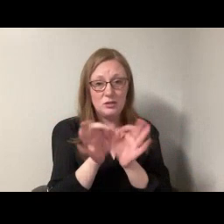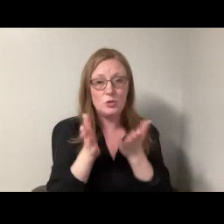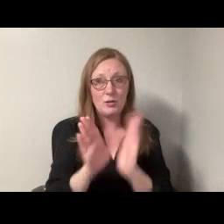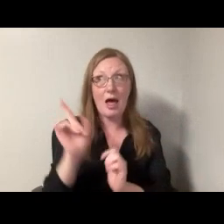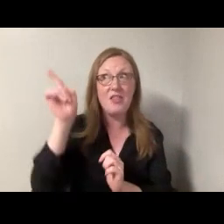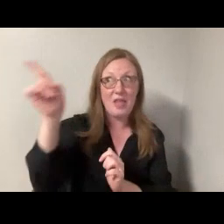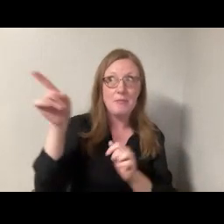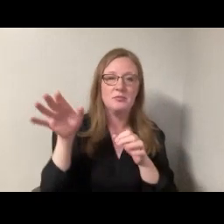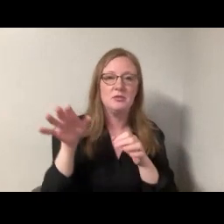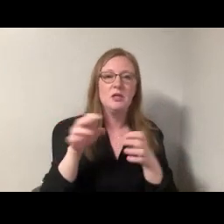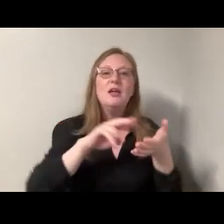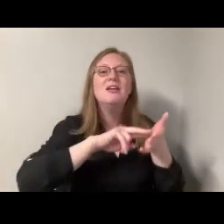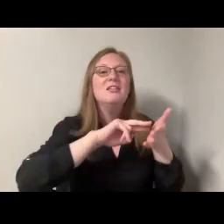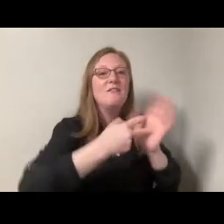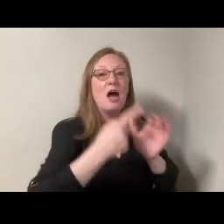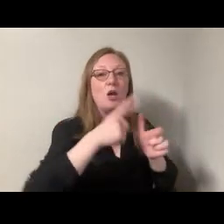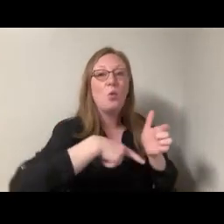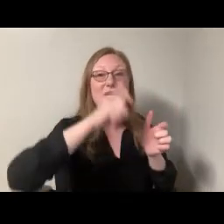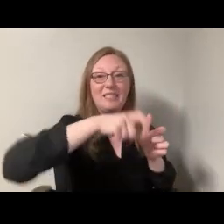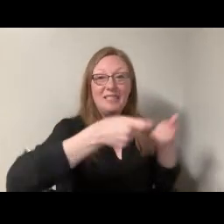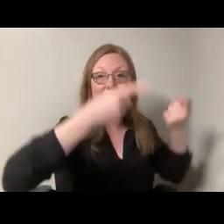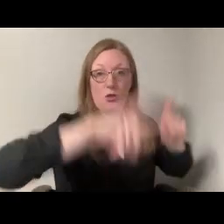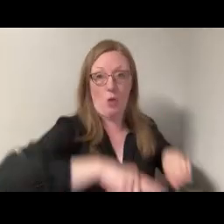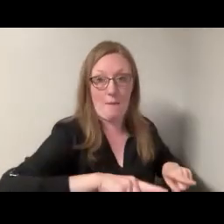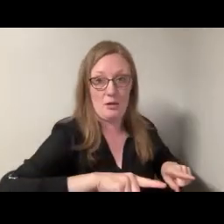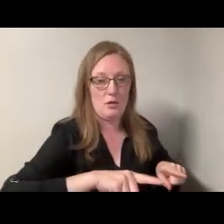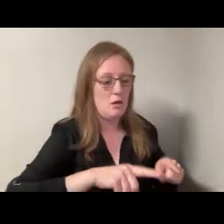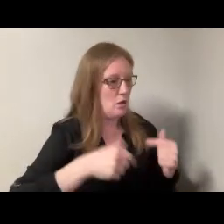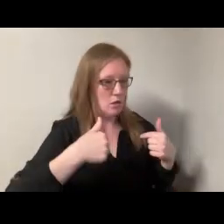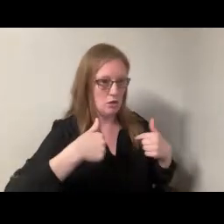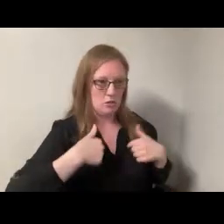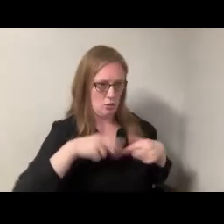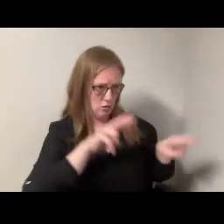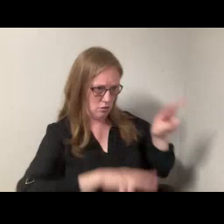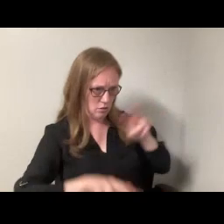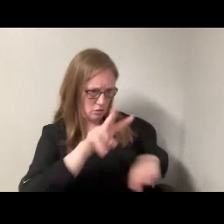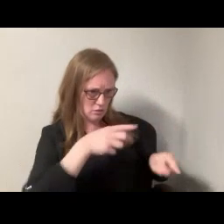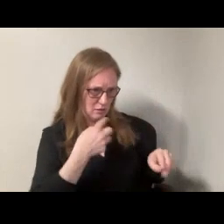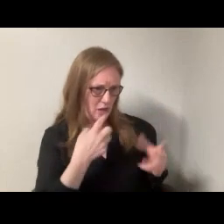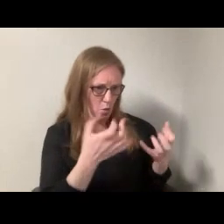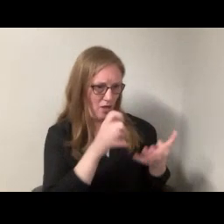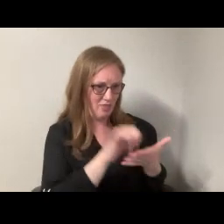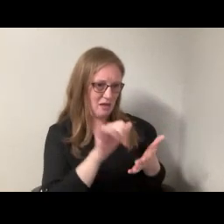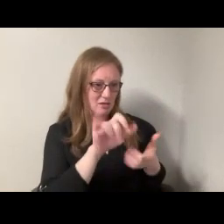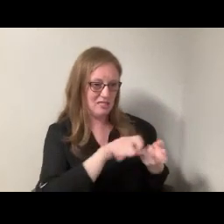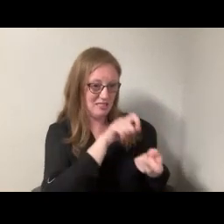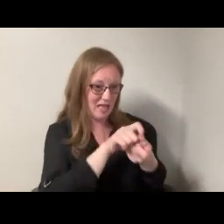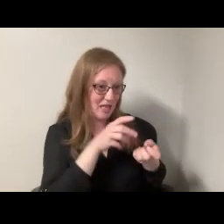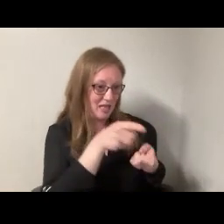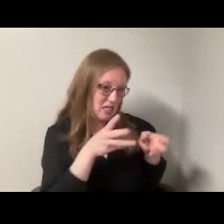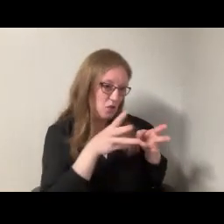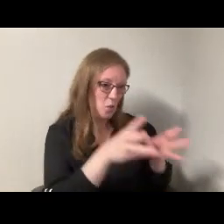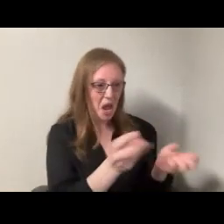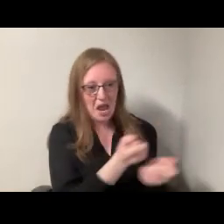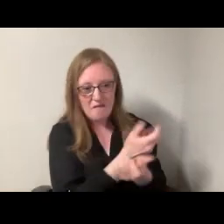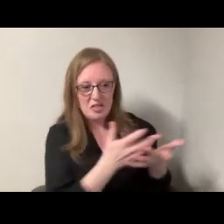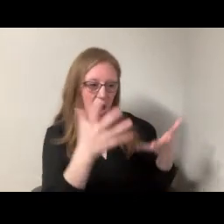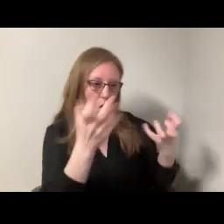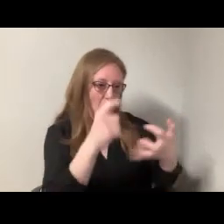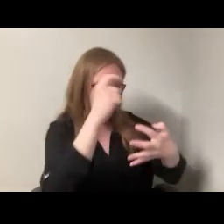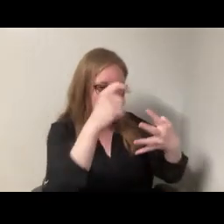define what needs to happen. When you start going in there and saying, okay, I want it done exactly this way, then you're